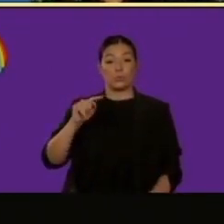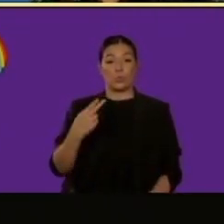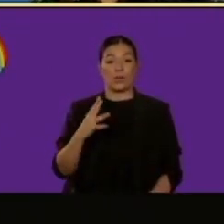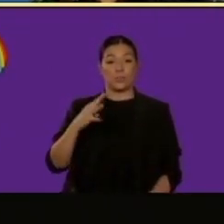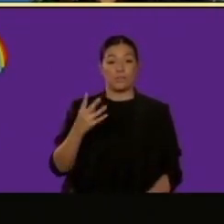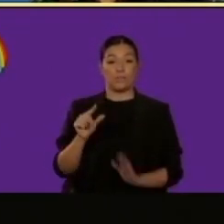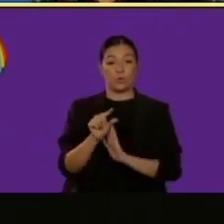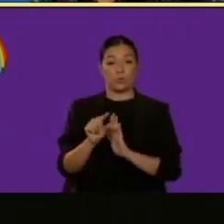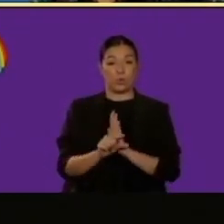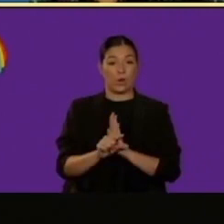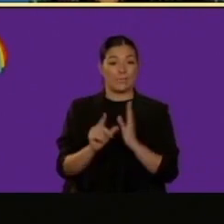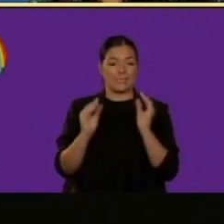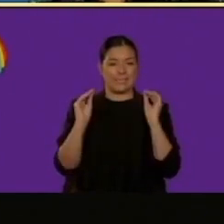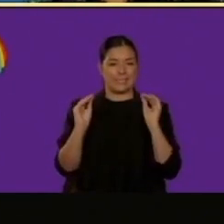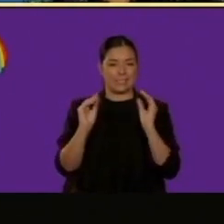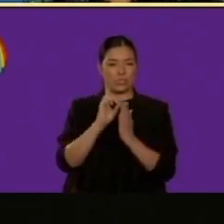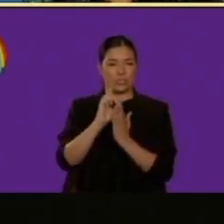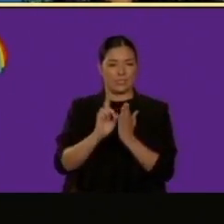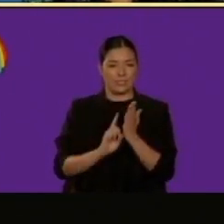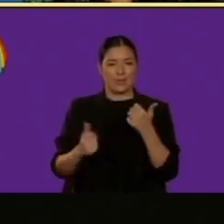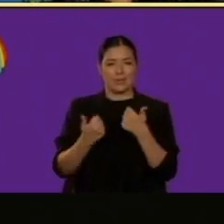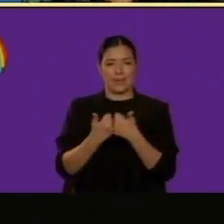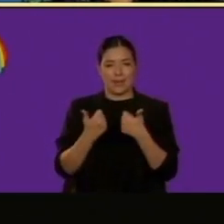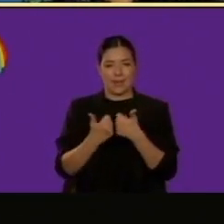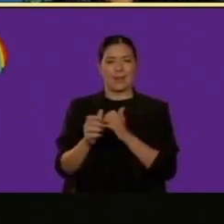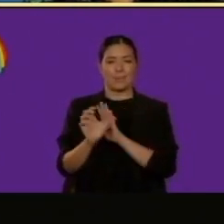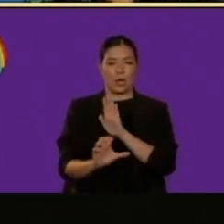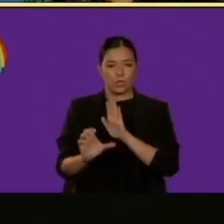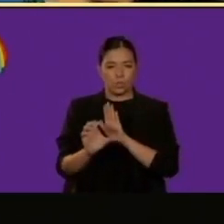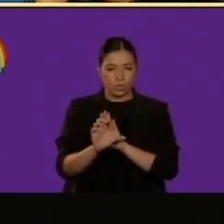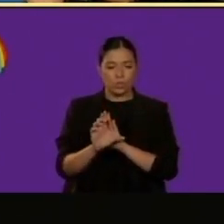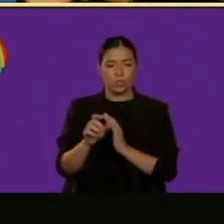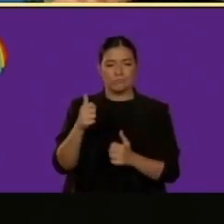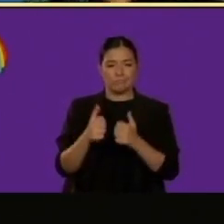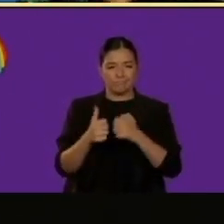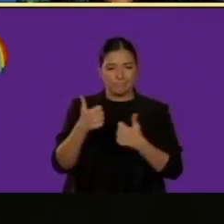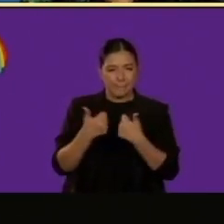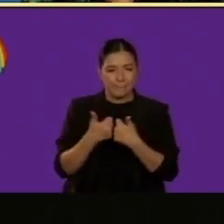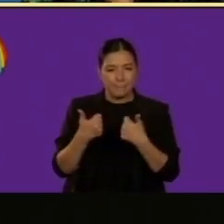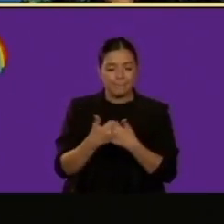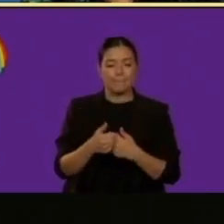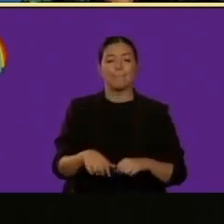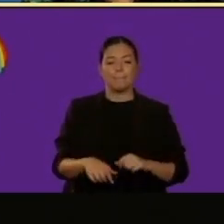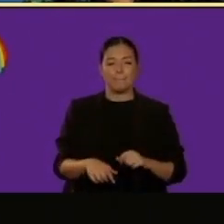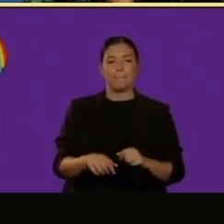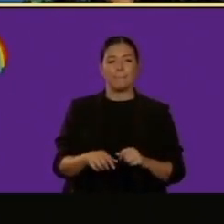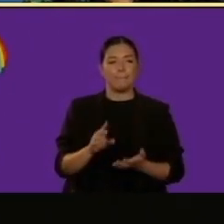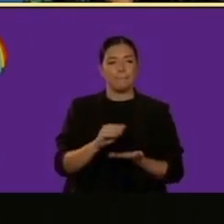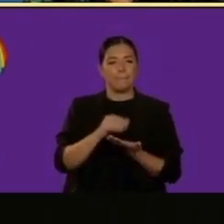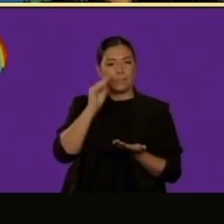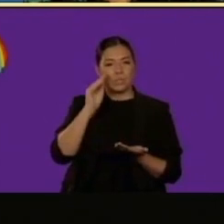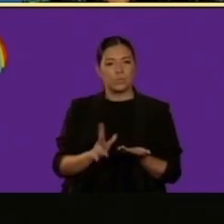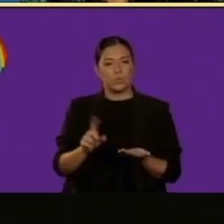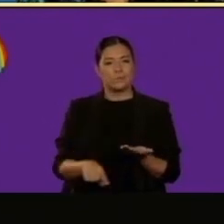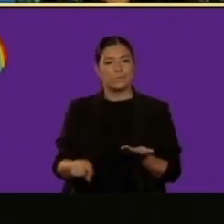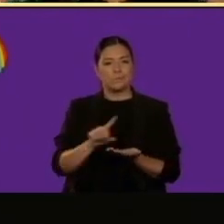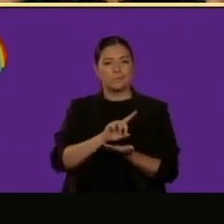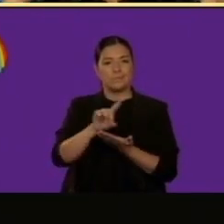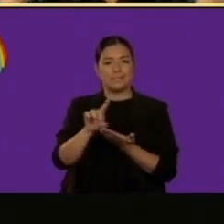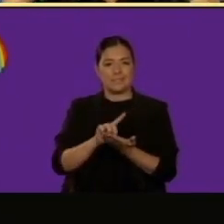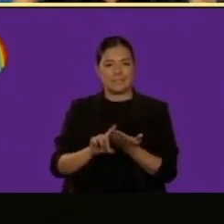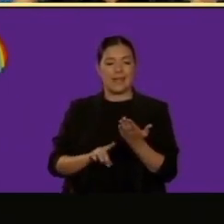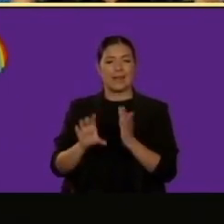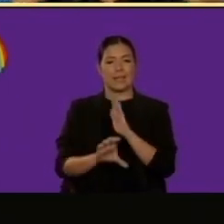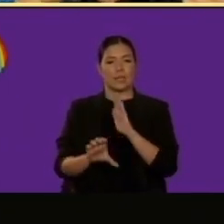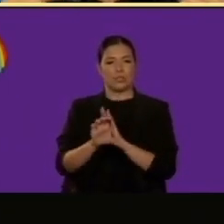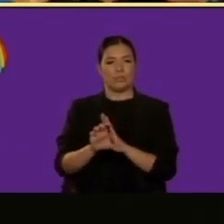We studied the book called Live Genius from Code Mohammed, and I changed this lesson to